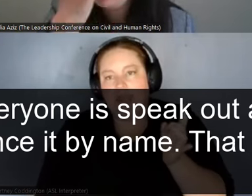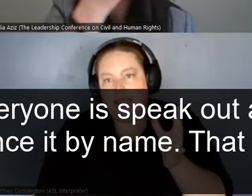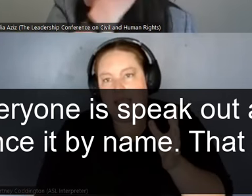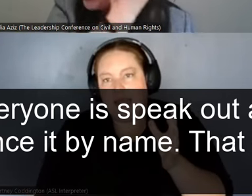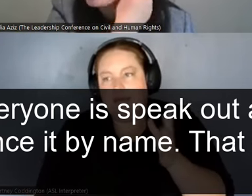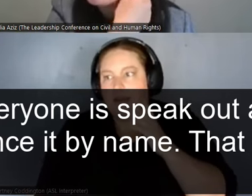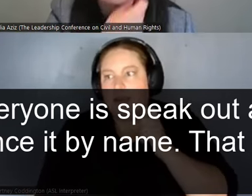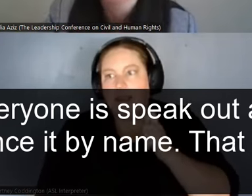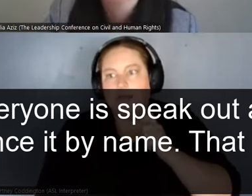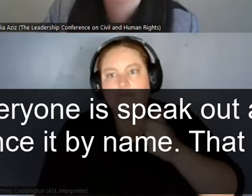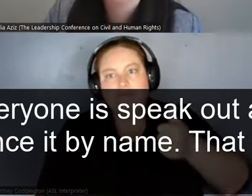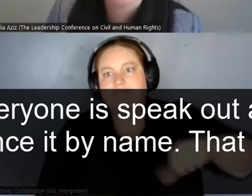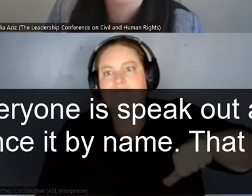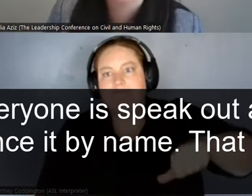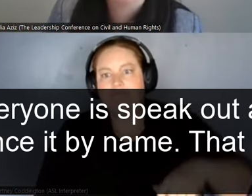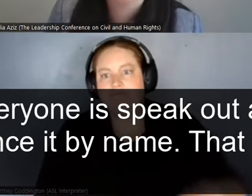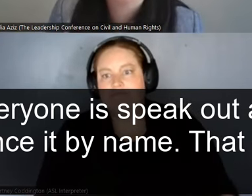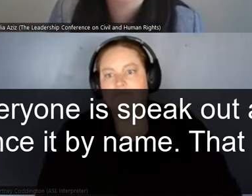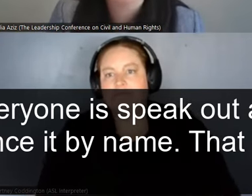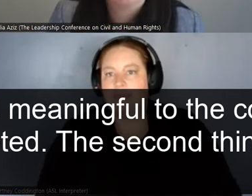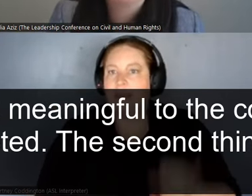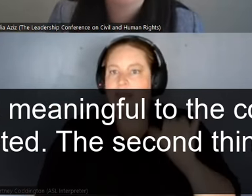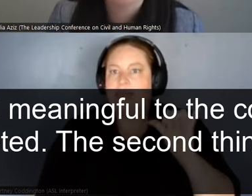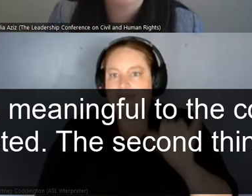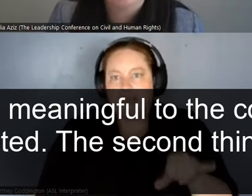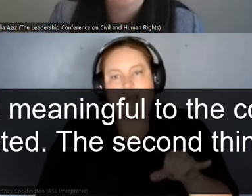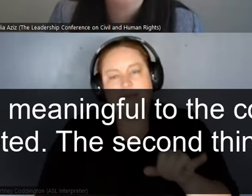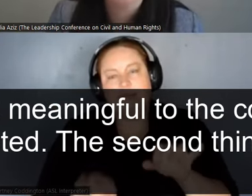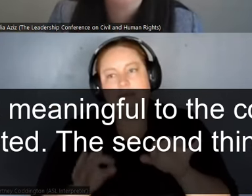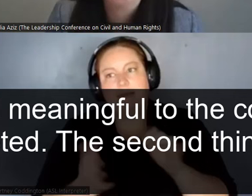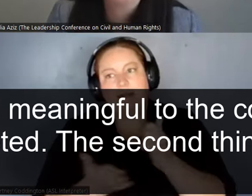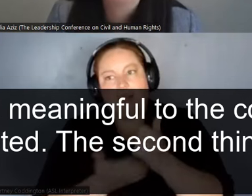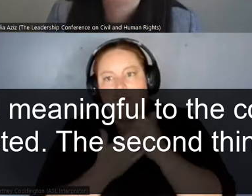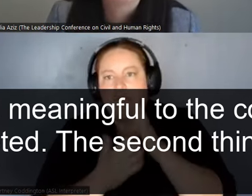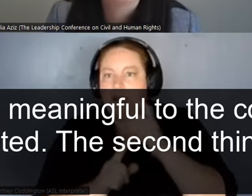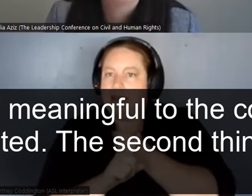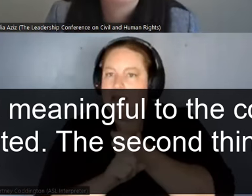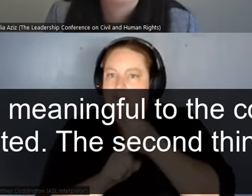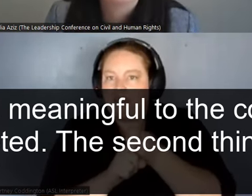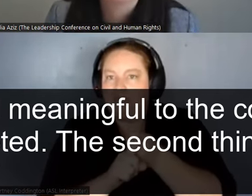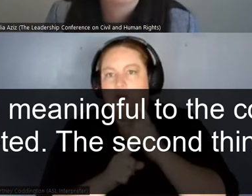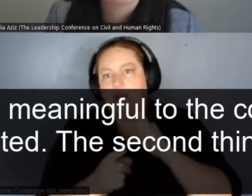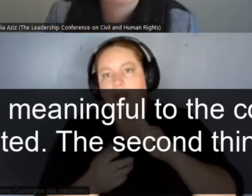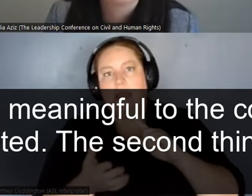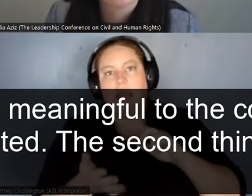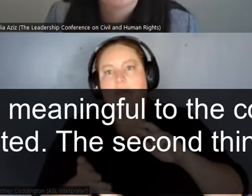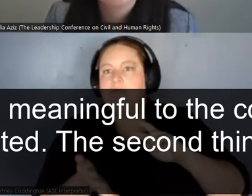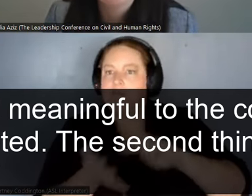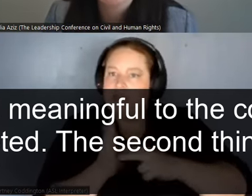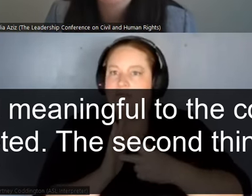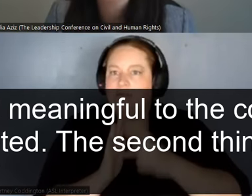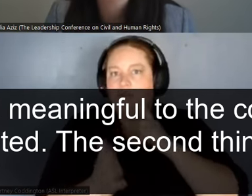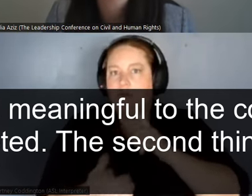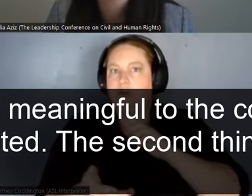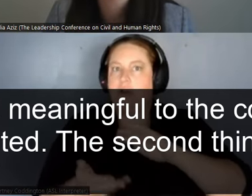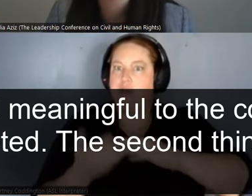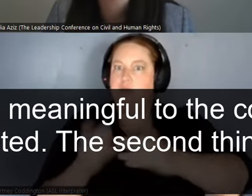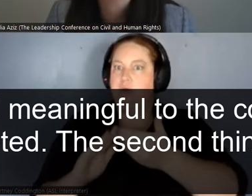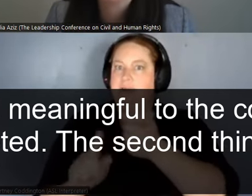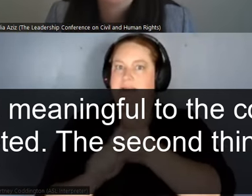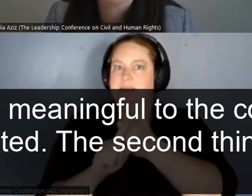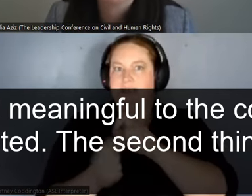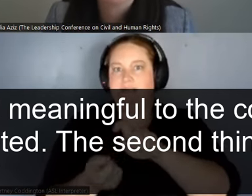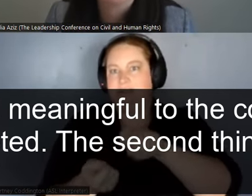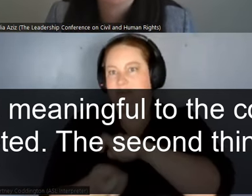it by name. That's incredibly helpful and impactful and meaningful to the communities that are targeted.